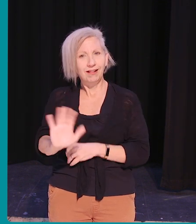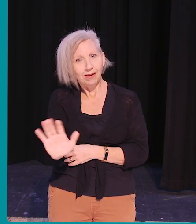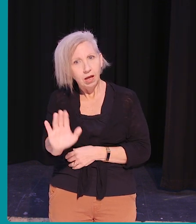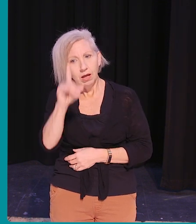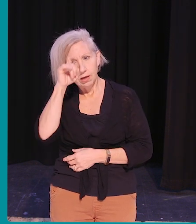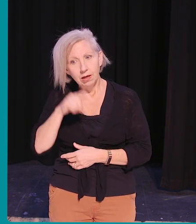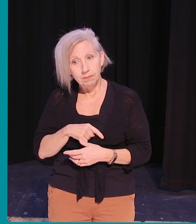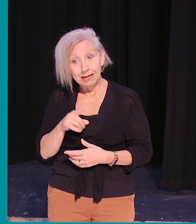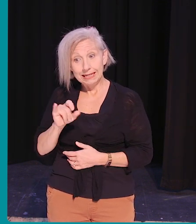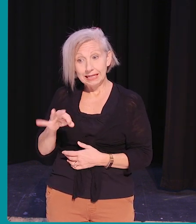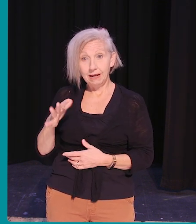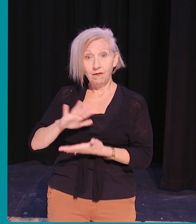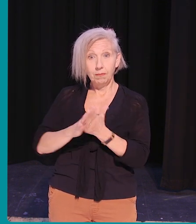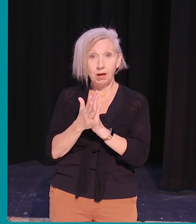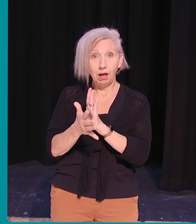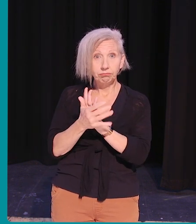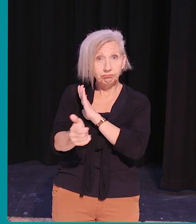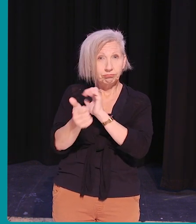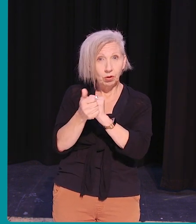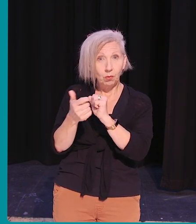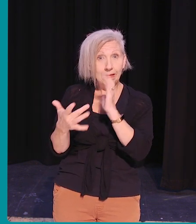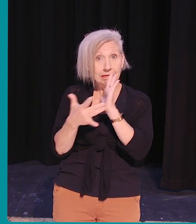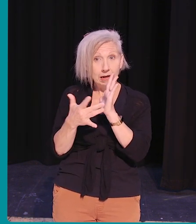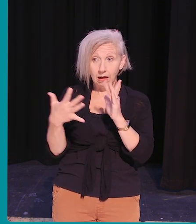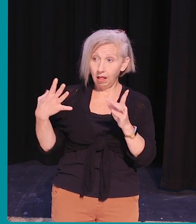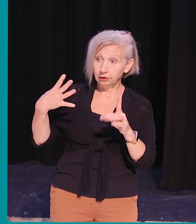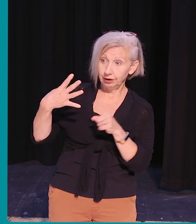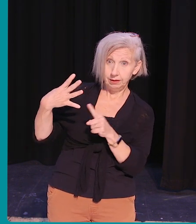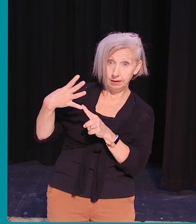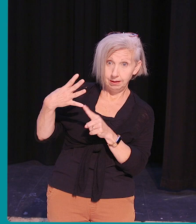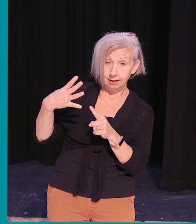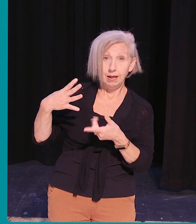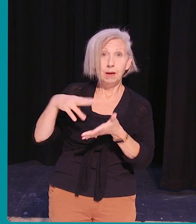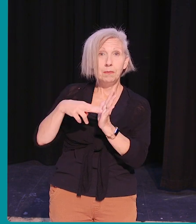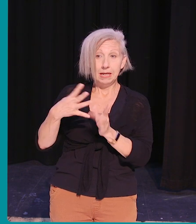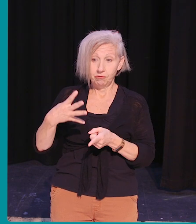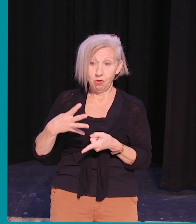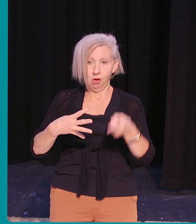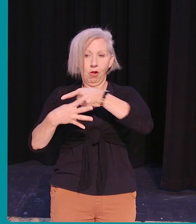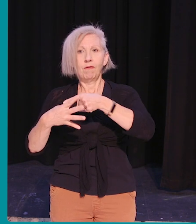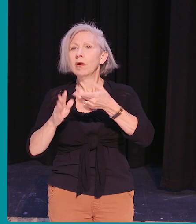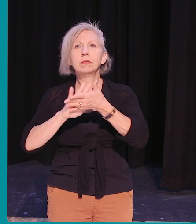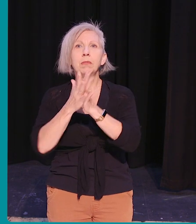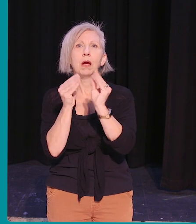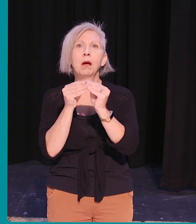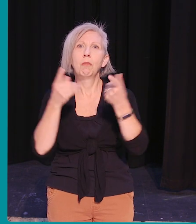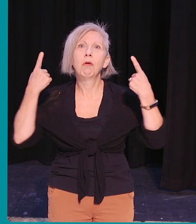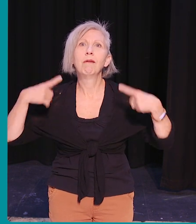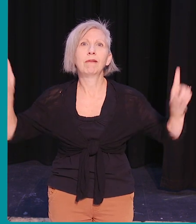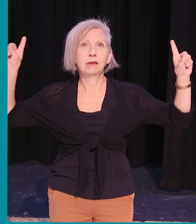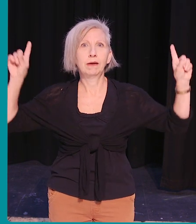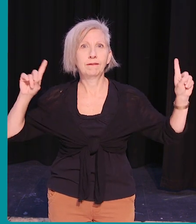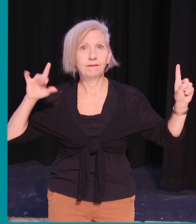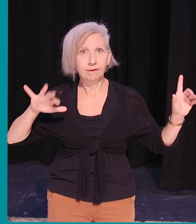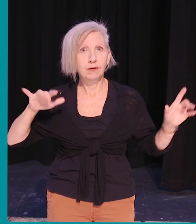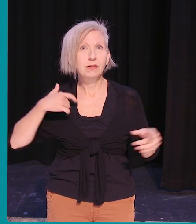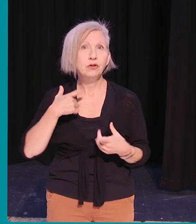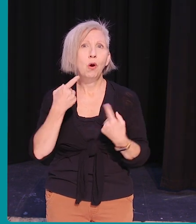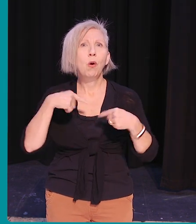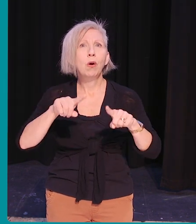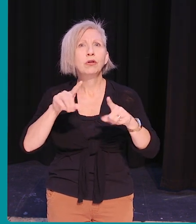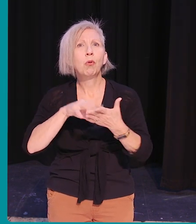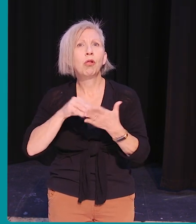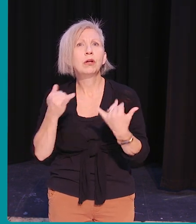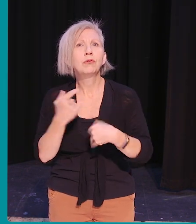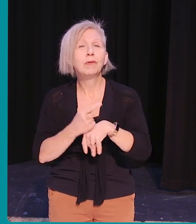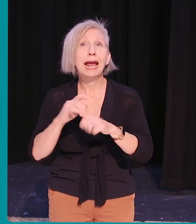and easier and more powerfully with tech than we can without. And that's what this conference should be about. And that's what should be in your mind as you go from session to session, is